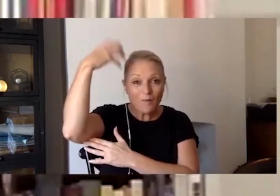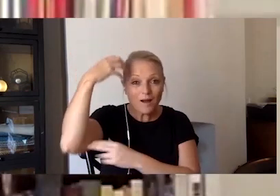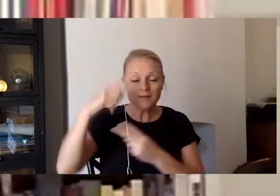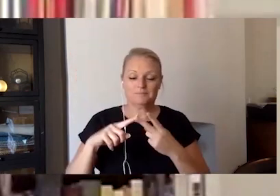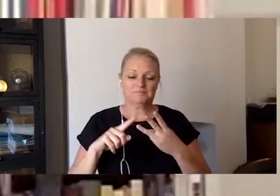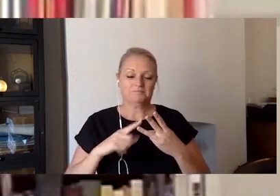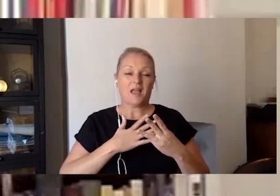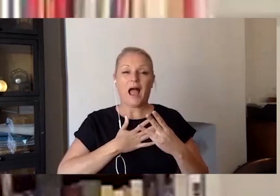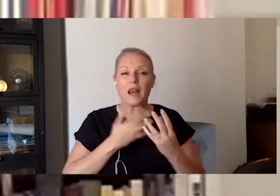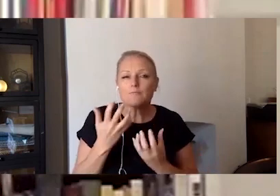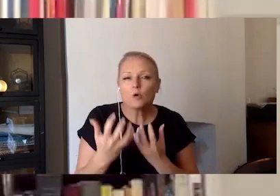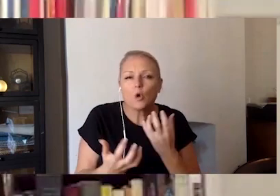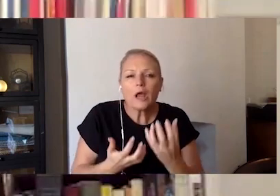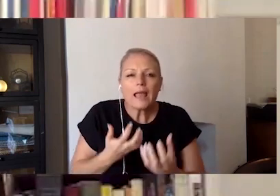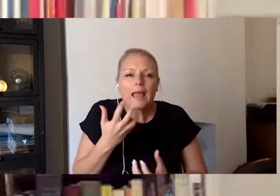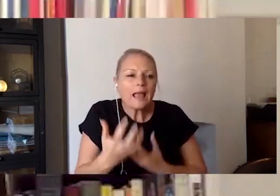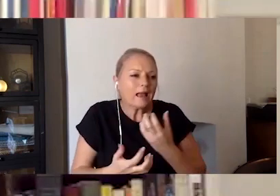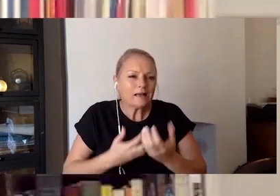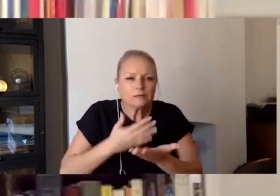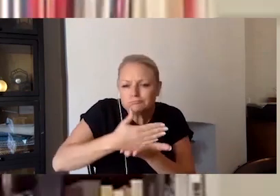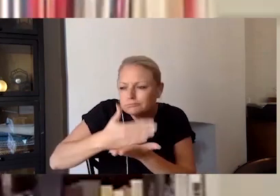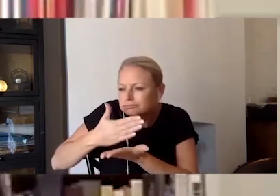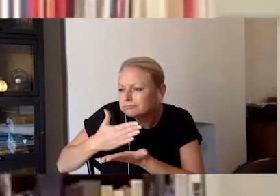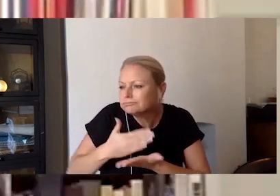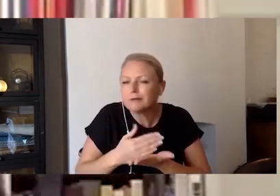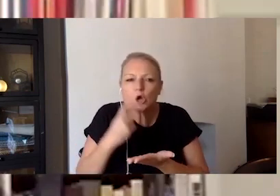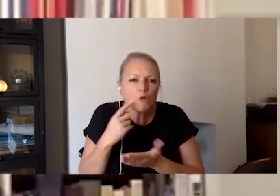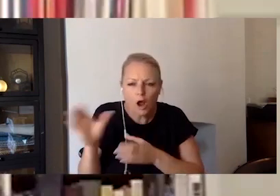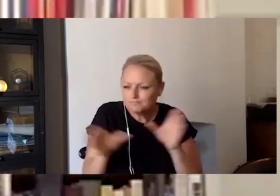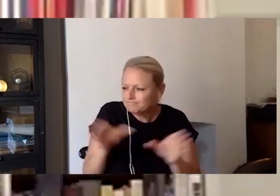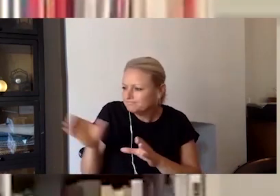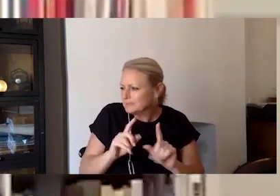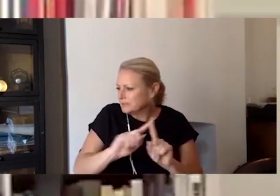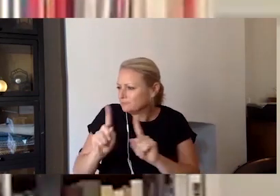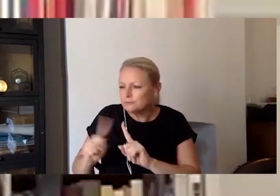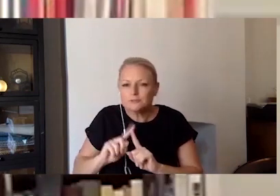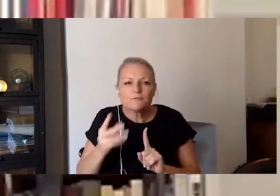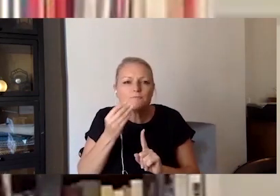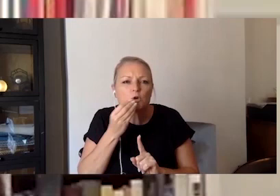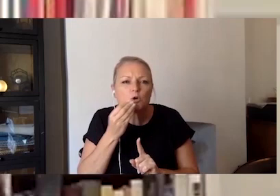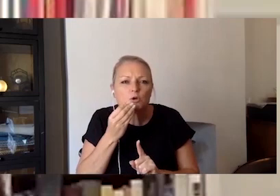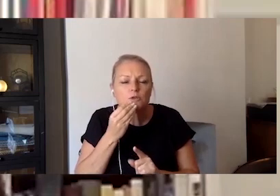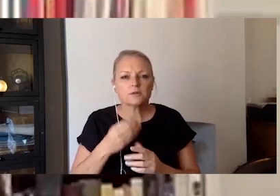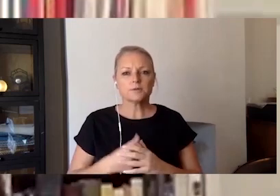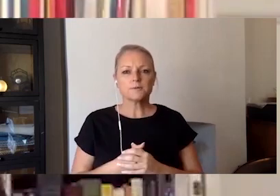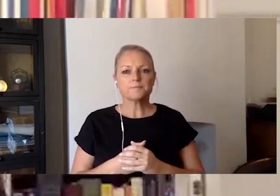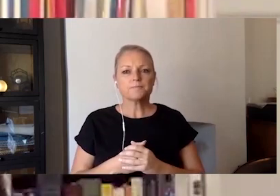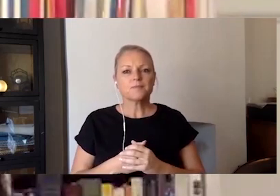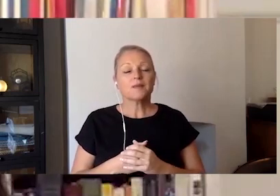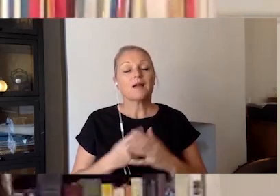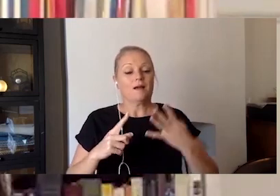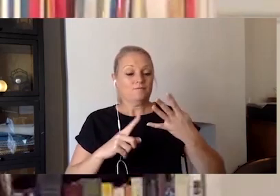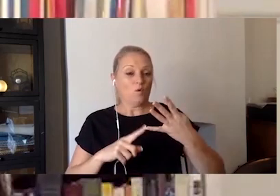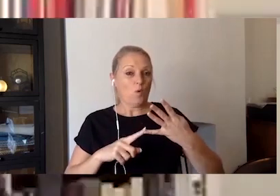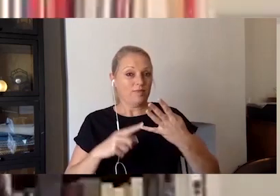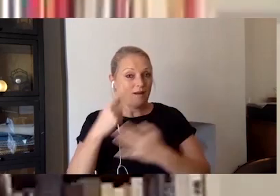of actively incorporating creativity into my cooking. One evidence-based suggestion I have for you is keeping a gratitude journal.